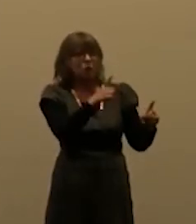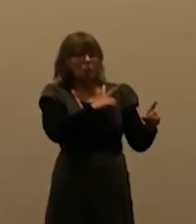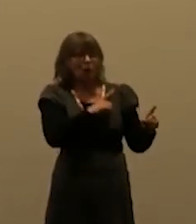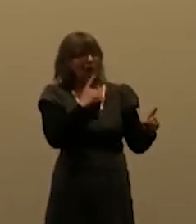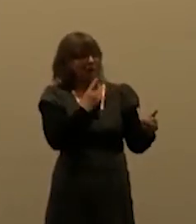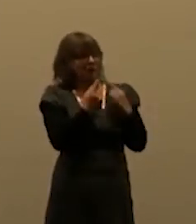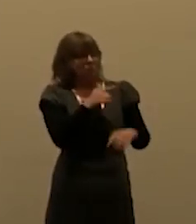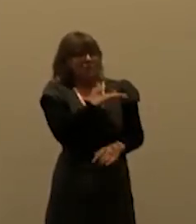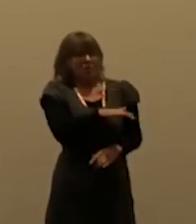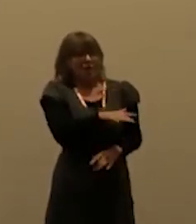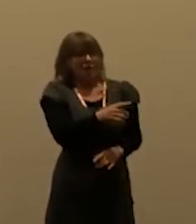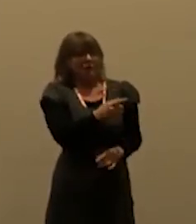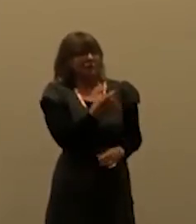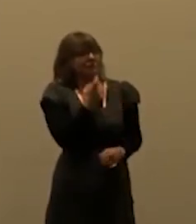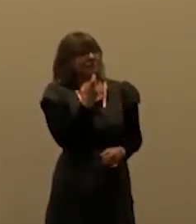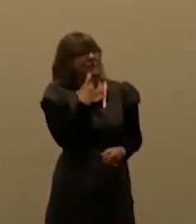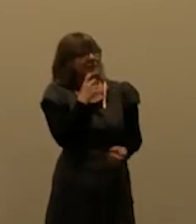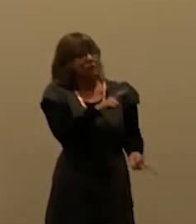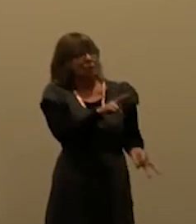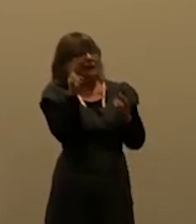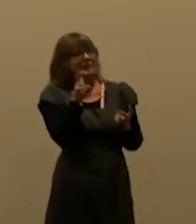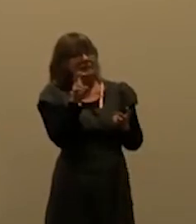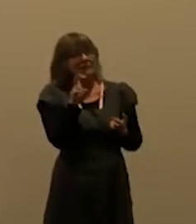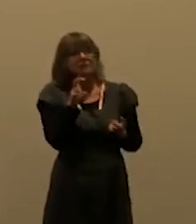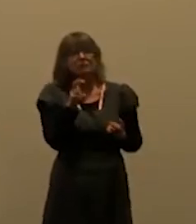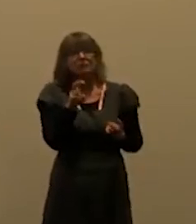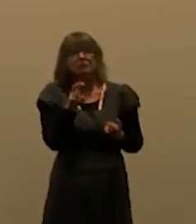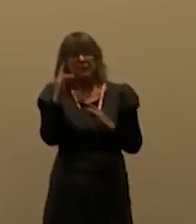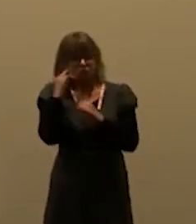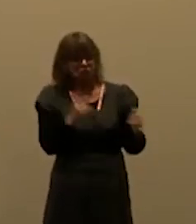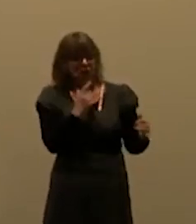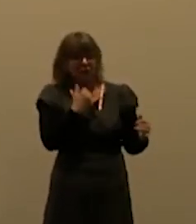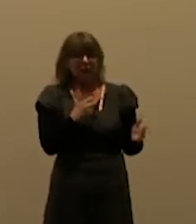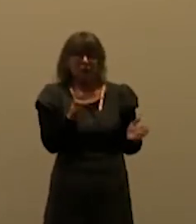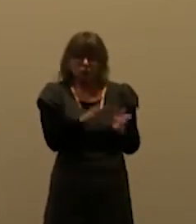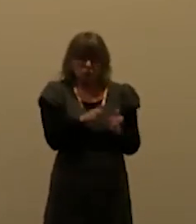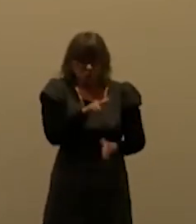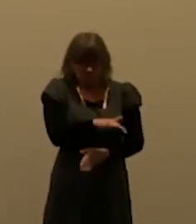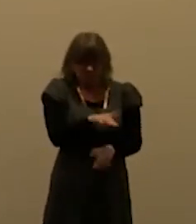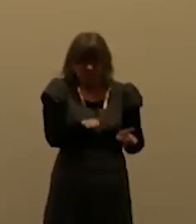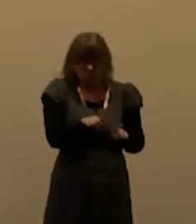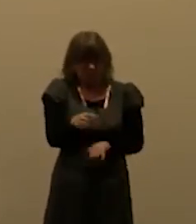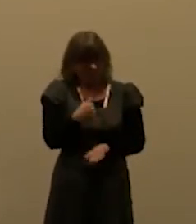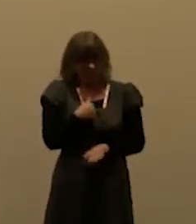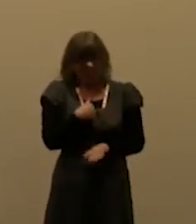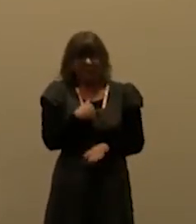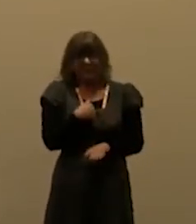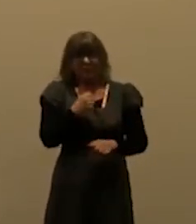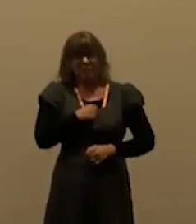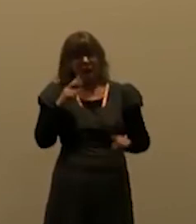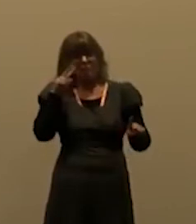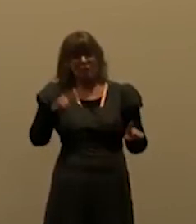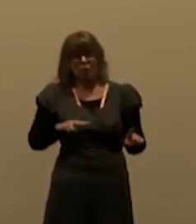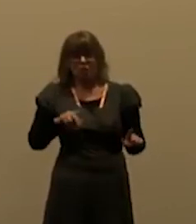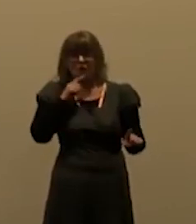goes into Git. Your reviews as well. Exactly. So you have that kind of auditability. You have the approval in place. I mean, for me, if I could